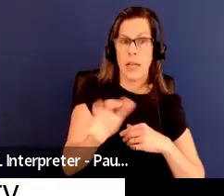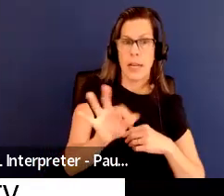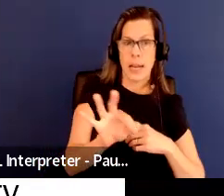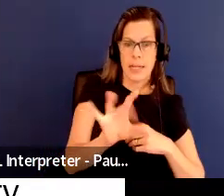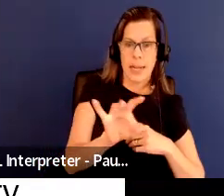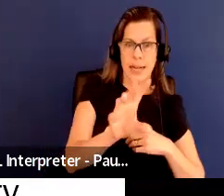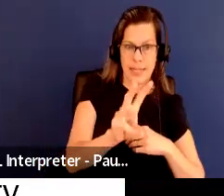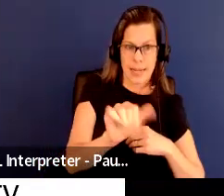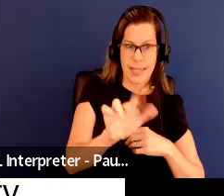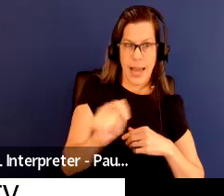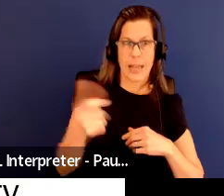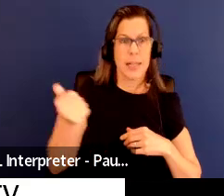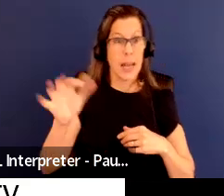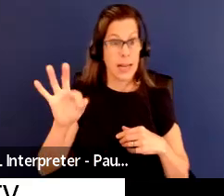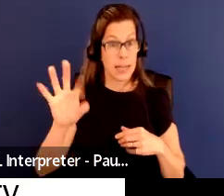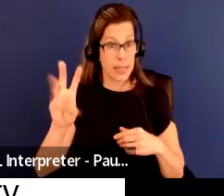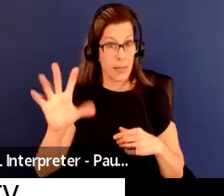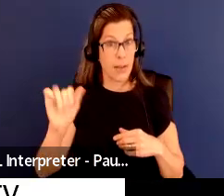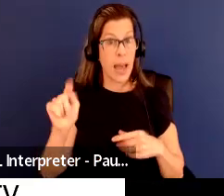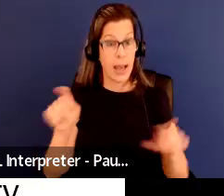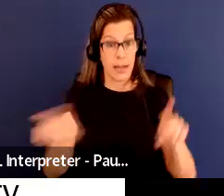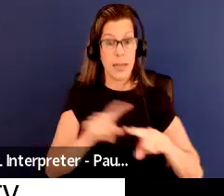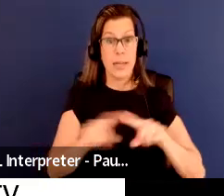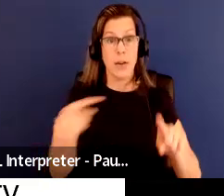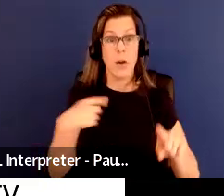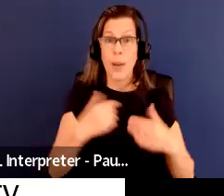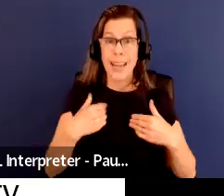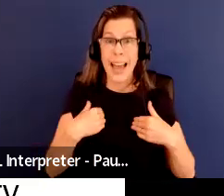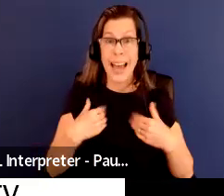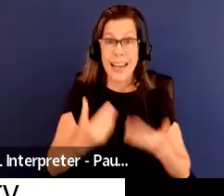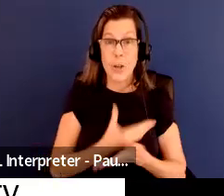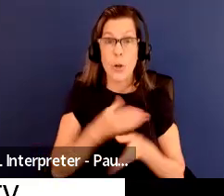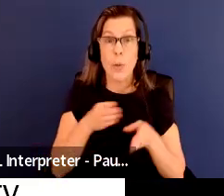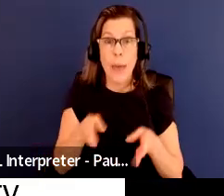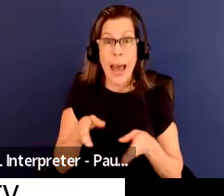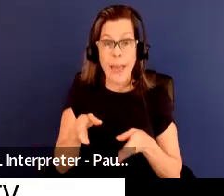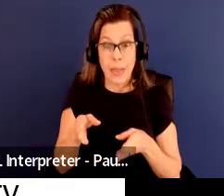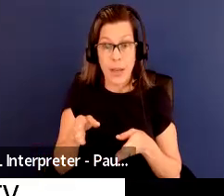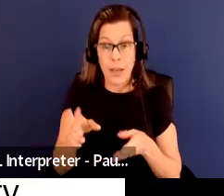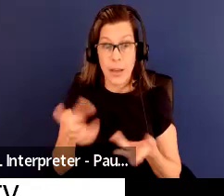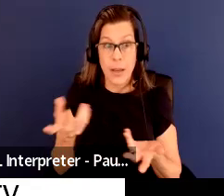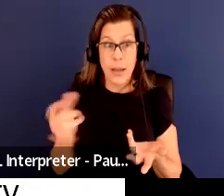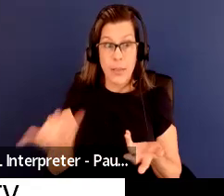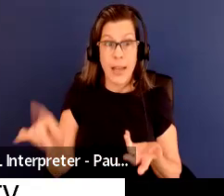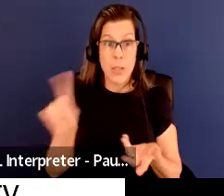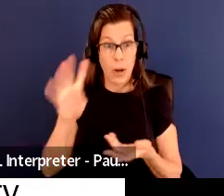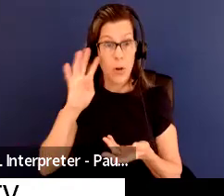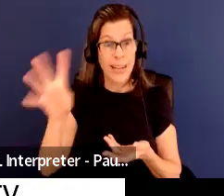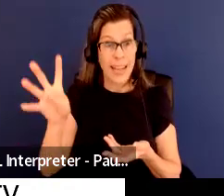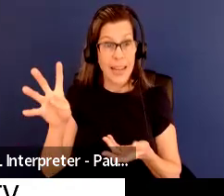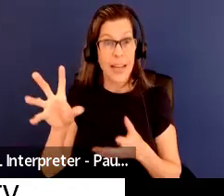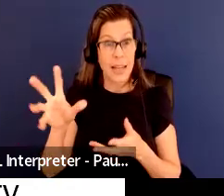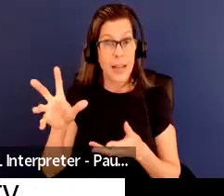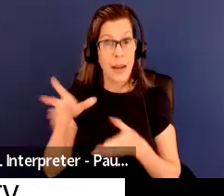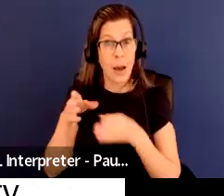and the 1965 Act is that we had a new pathway in 1965. This is where we created this pathway for families to bring